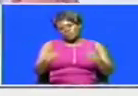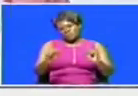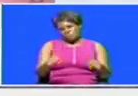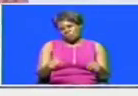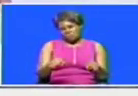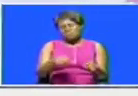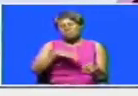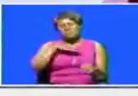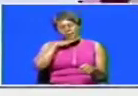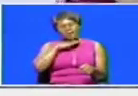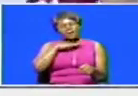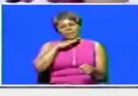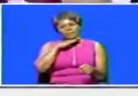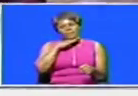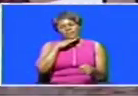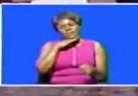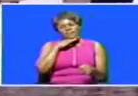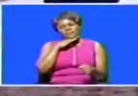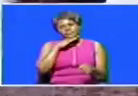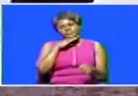be staring at death in the eye.